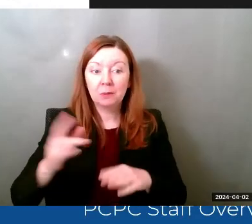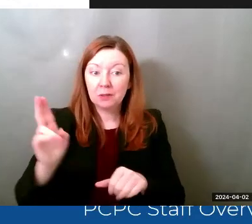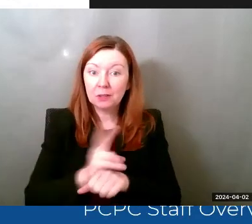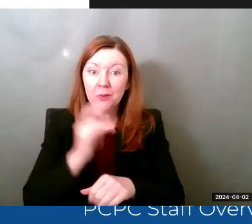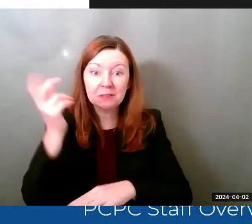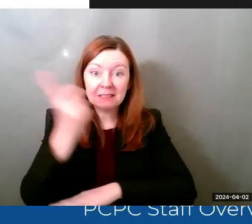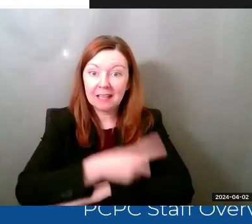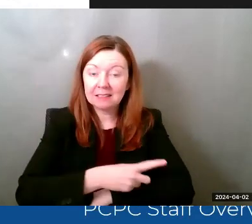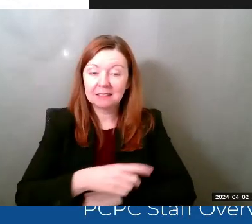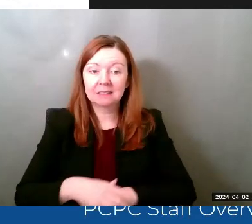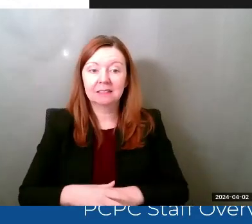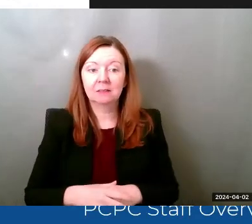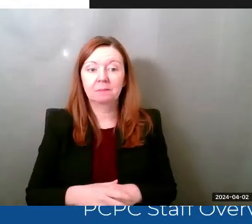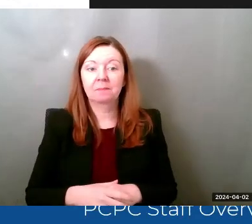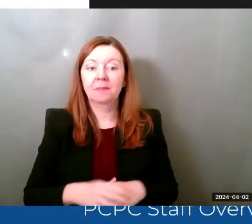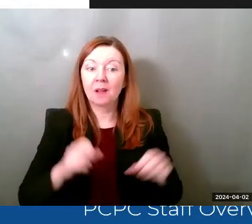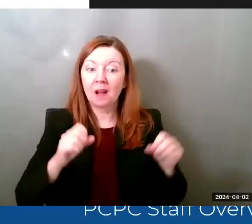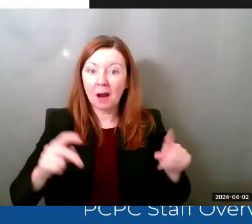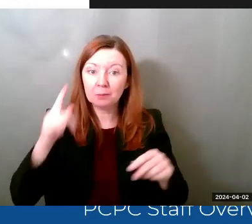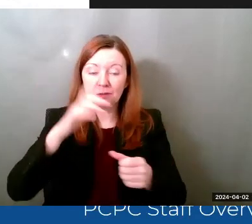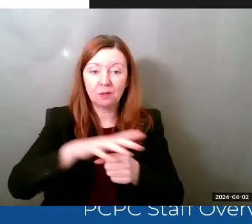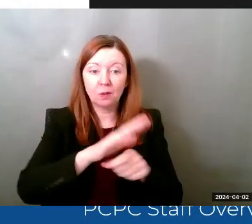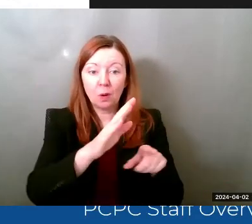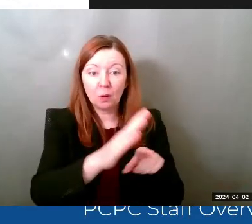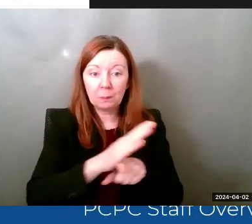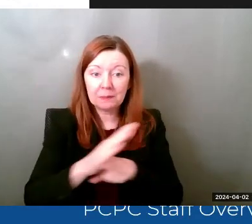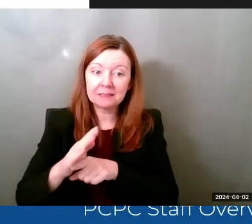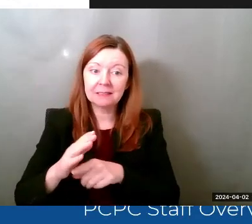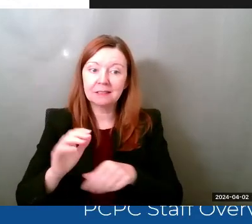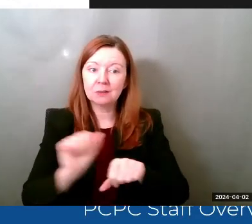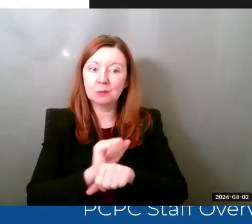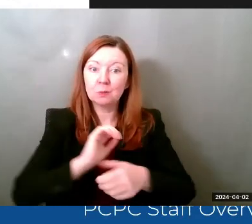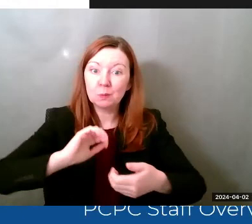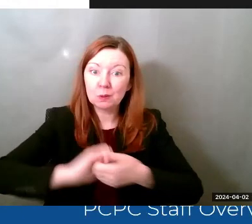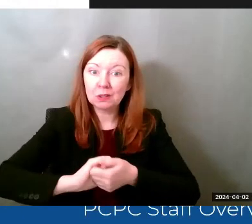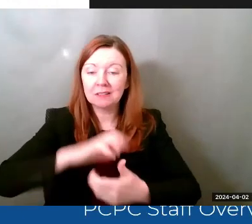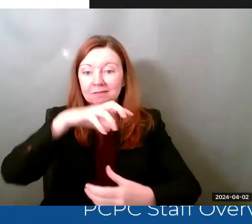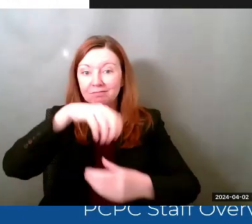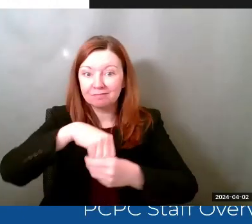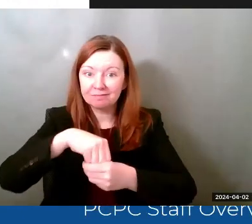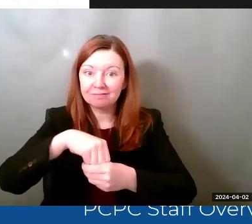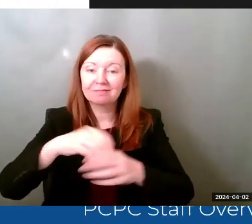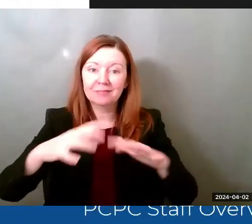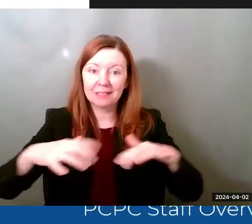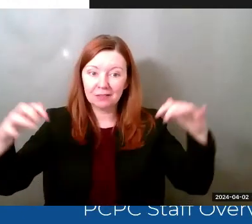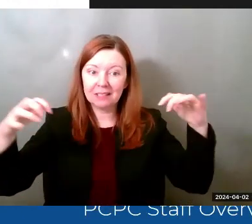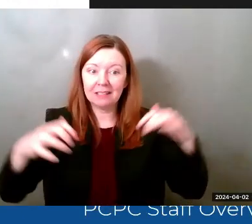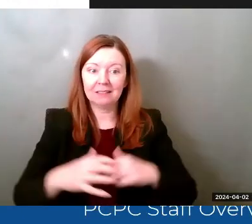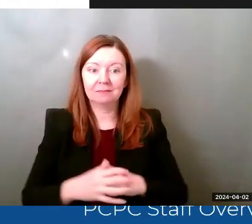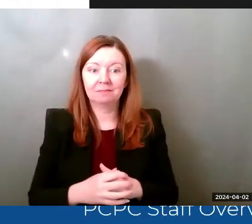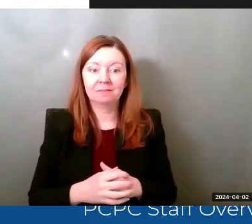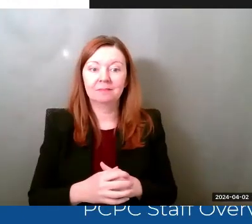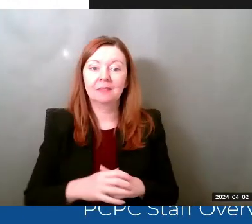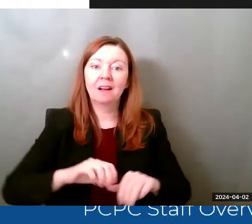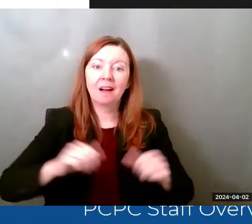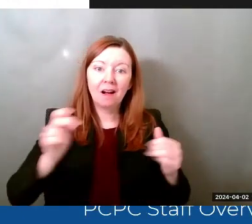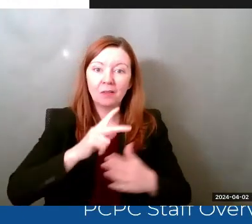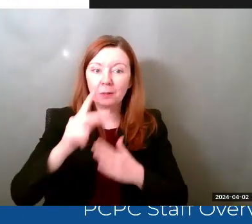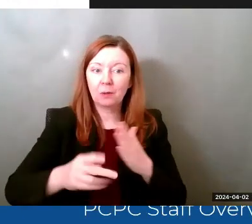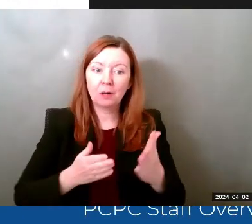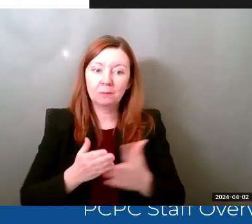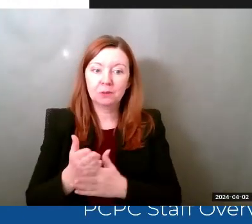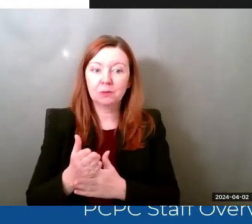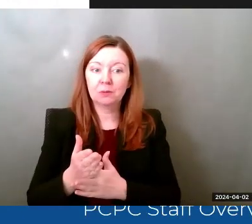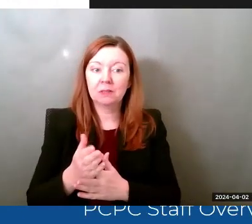days, opportunities for local businesses to work on and in the arena, and other programs